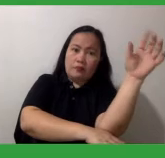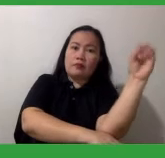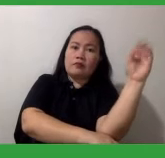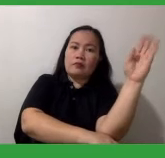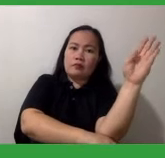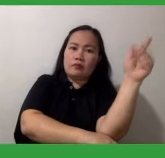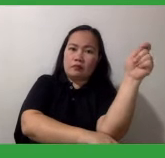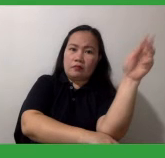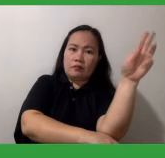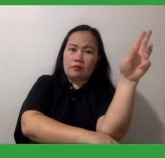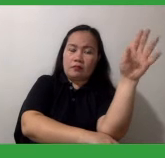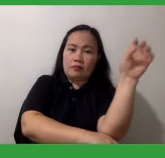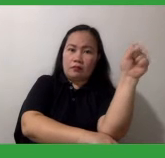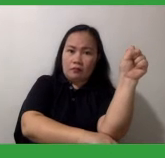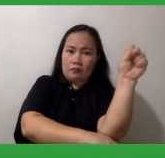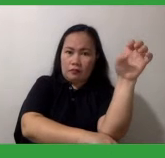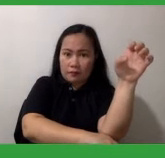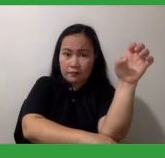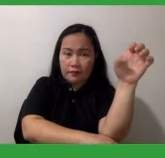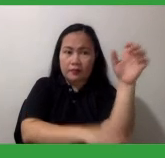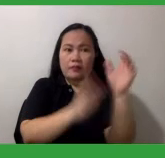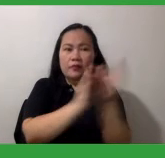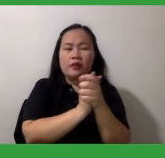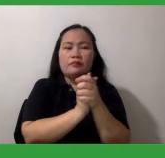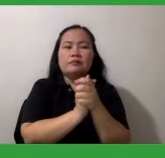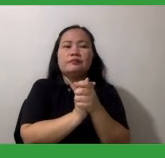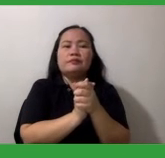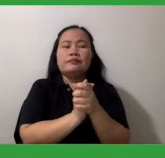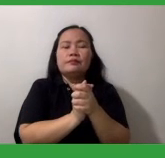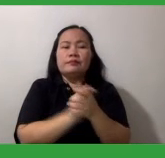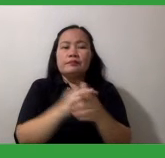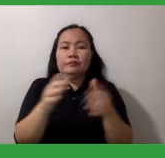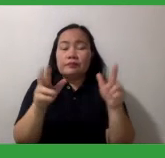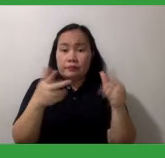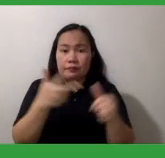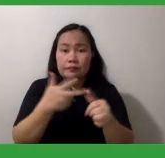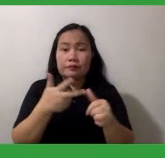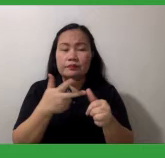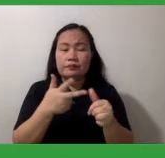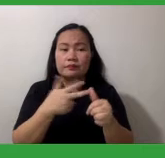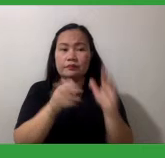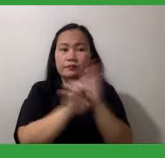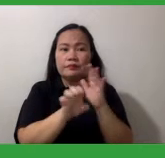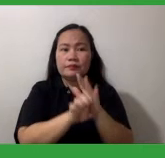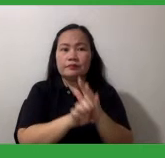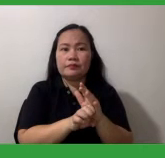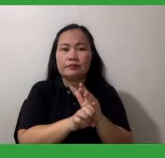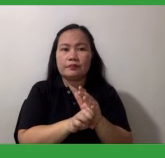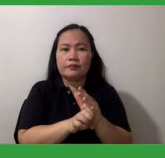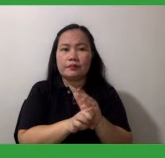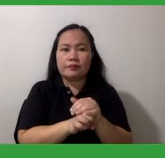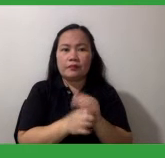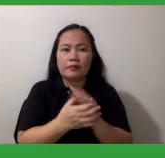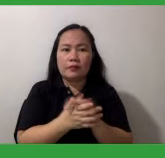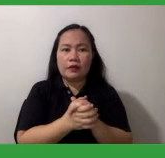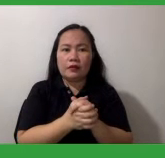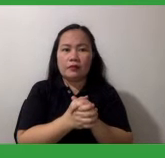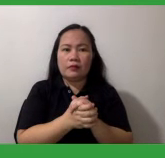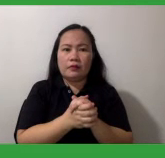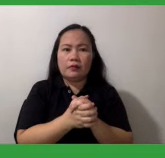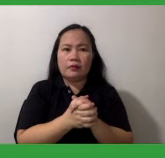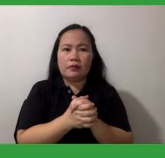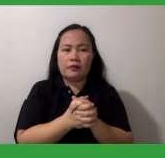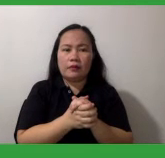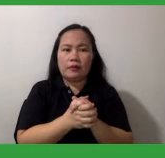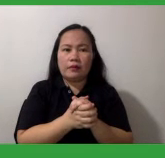angle. So, burahin natin yung mga lines. Third example, angle BAN. AB,